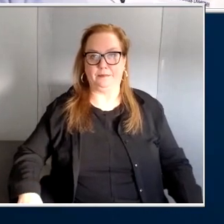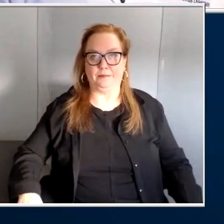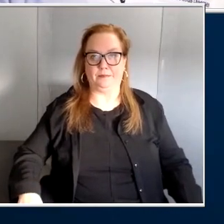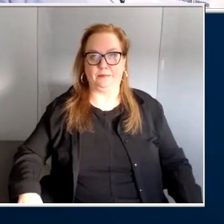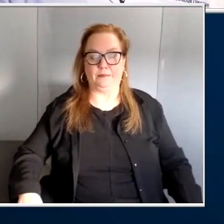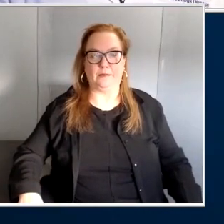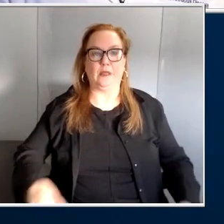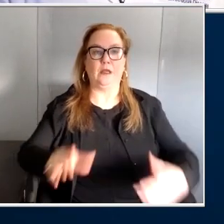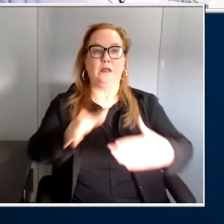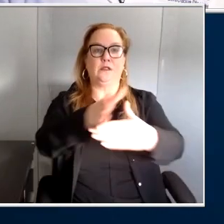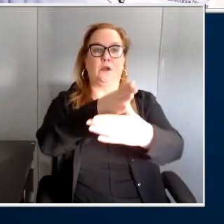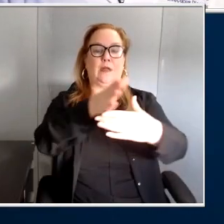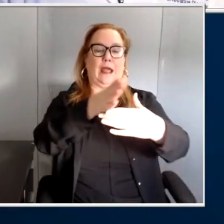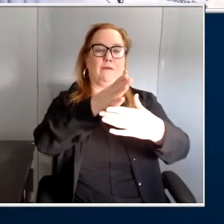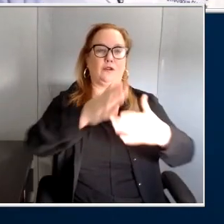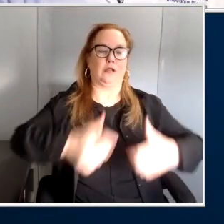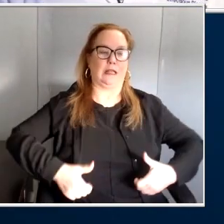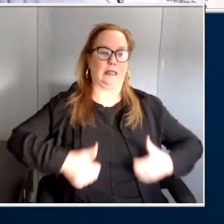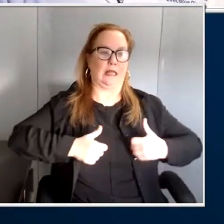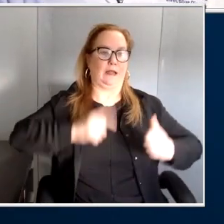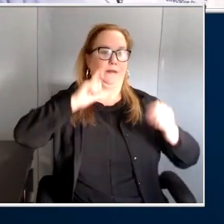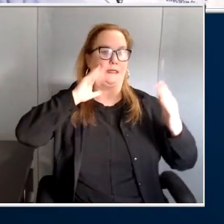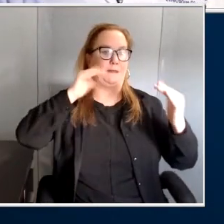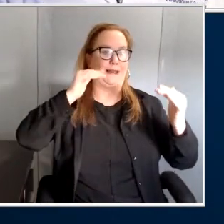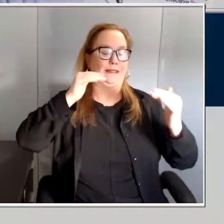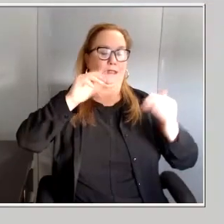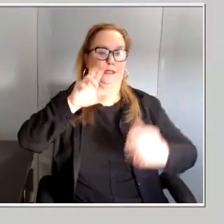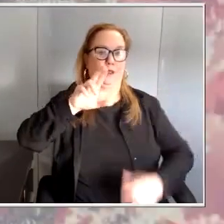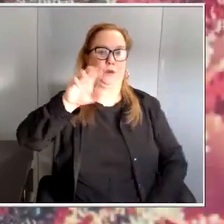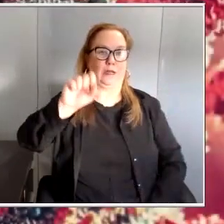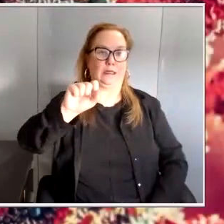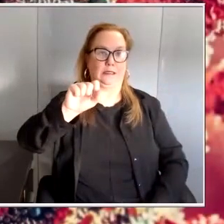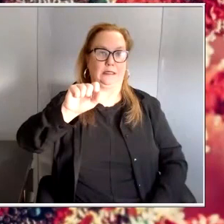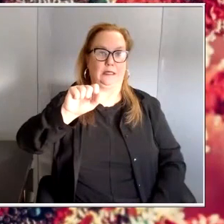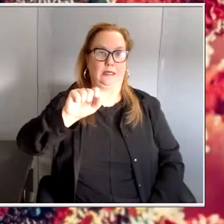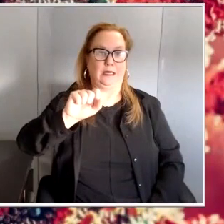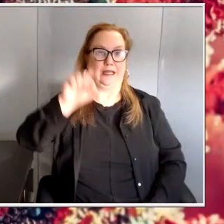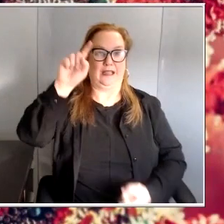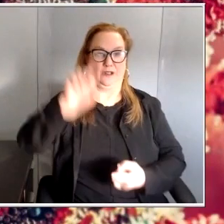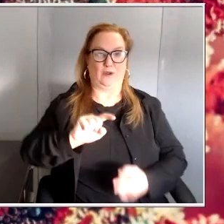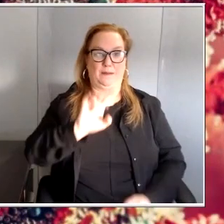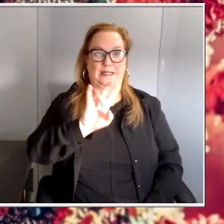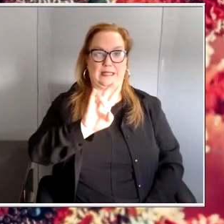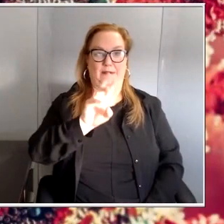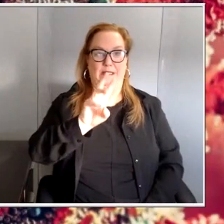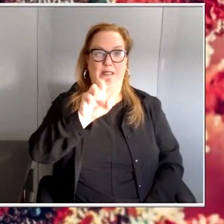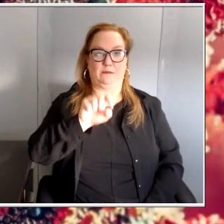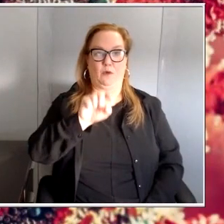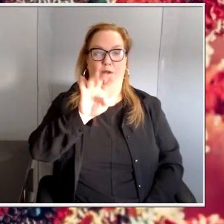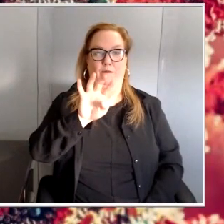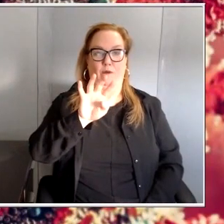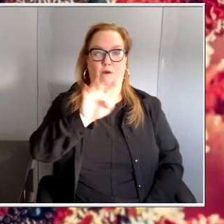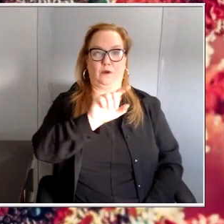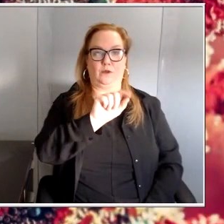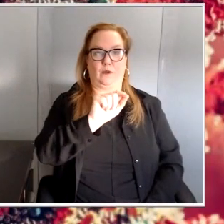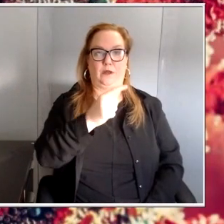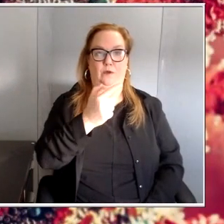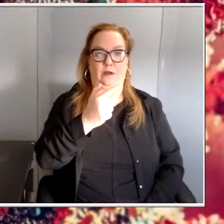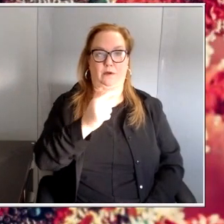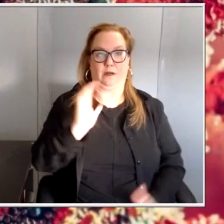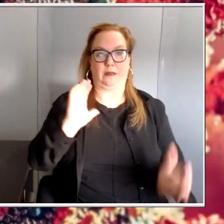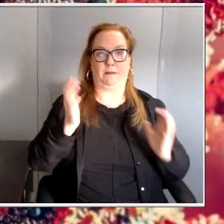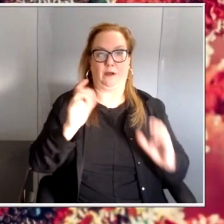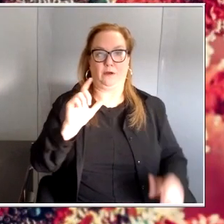average life expectancy in the United States. It dropped to 76.4 years in 2021 versus 77 years